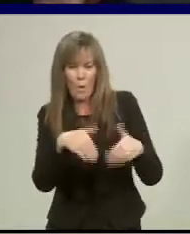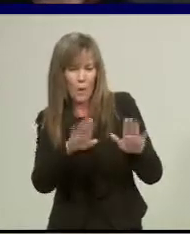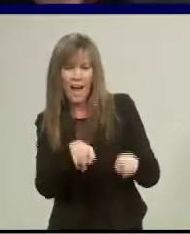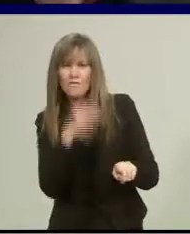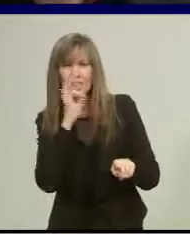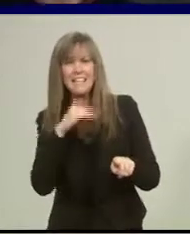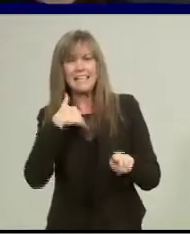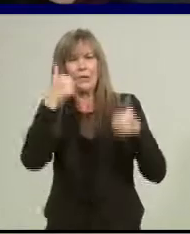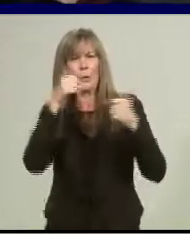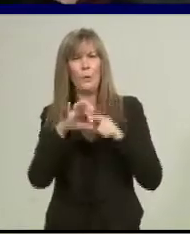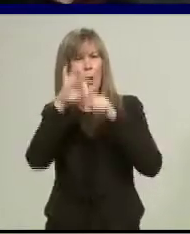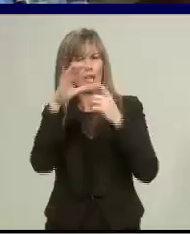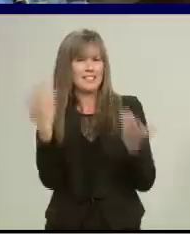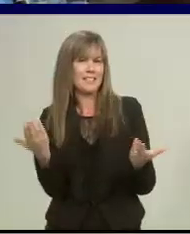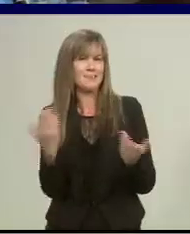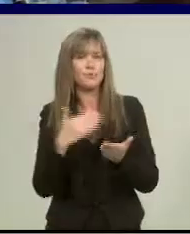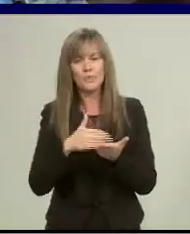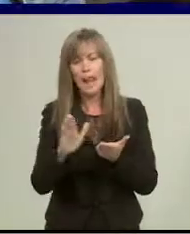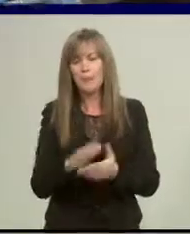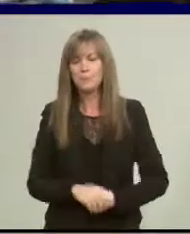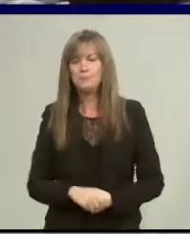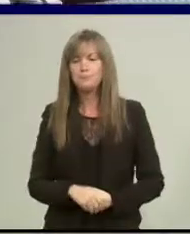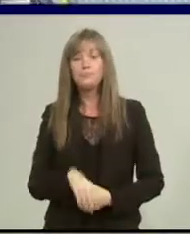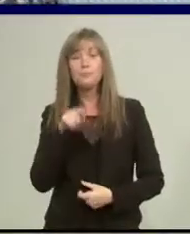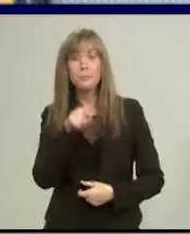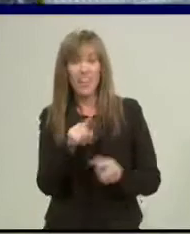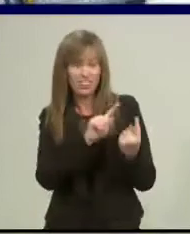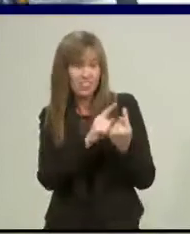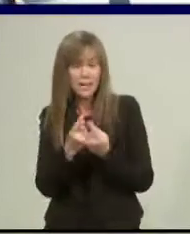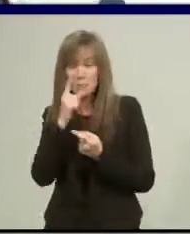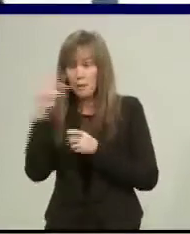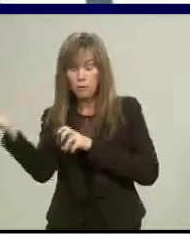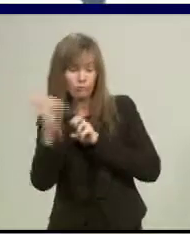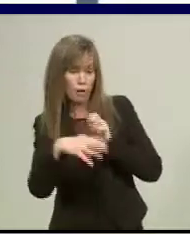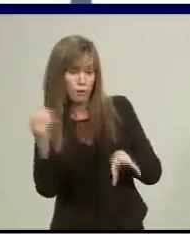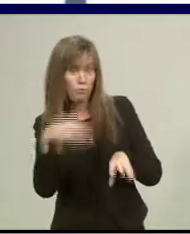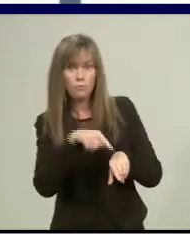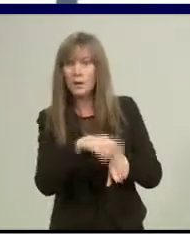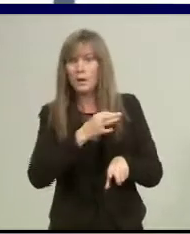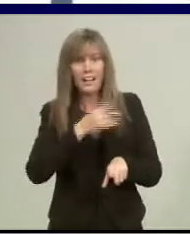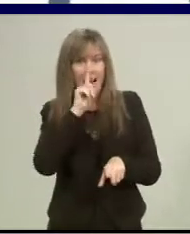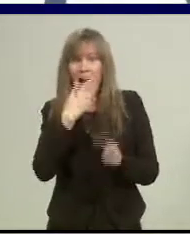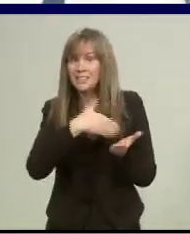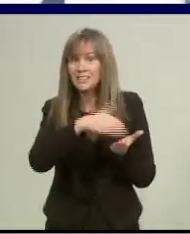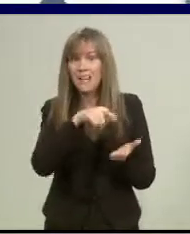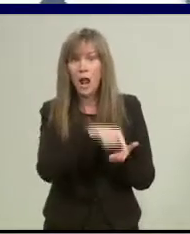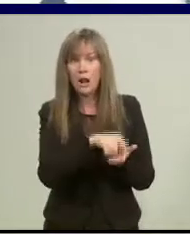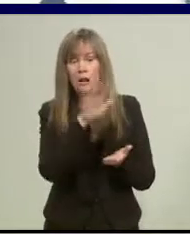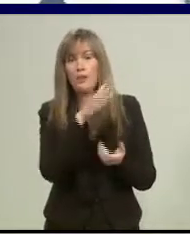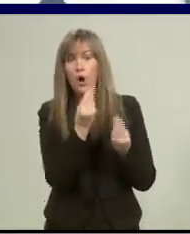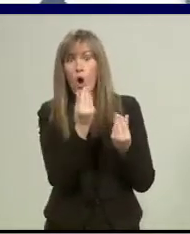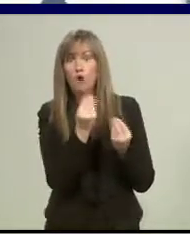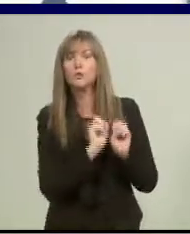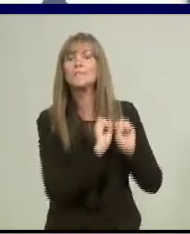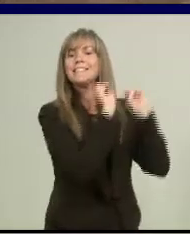same quality as if we could sell it. The cost of dumping unwanted items that can't be unsold has jumped from about $70,000